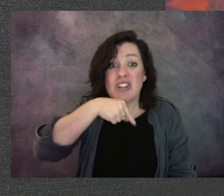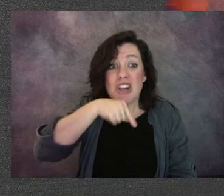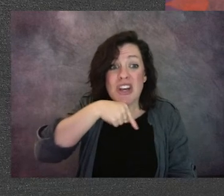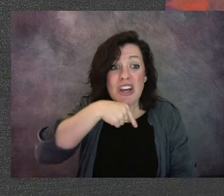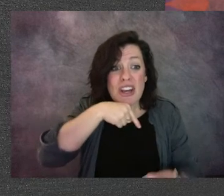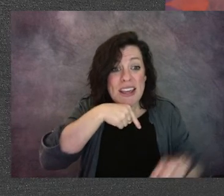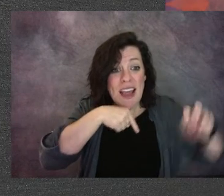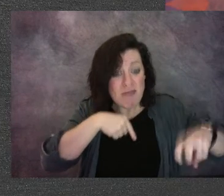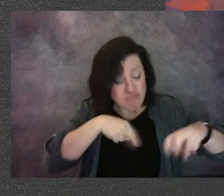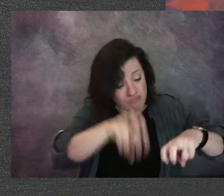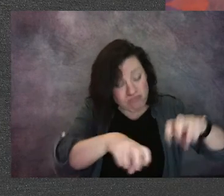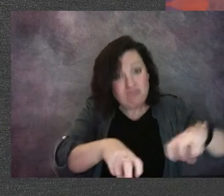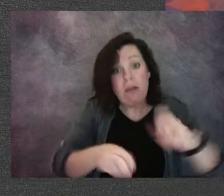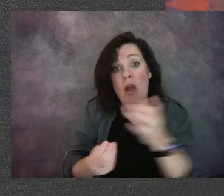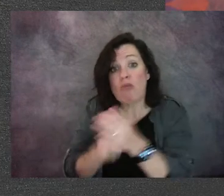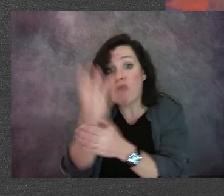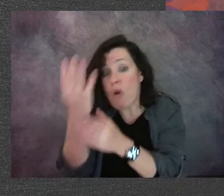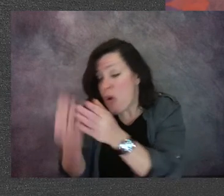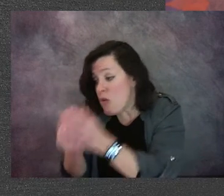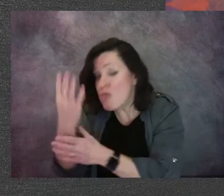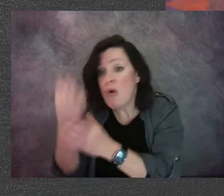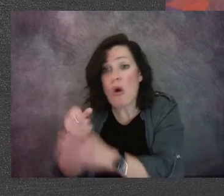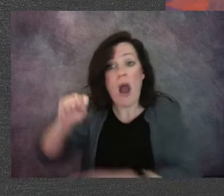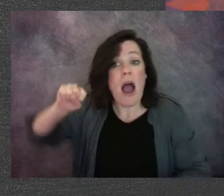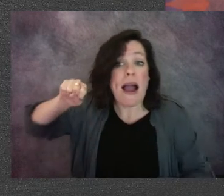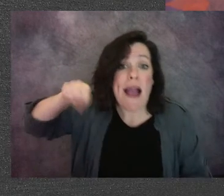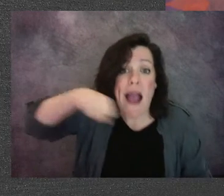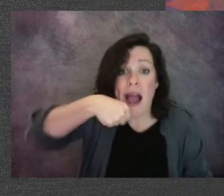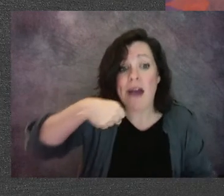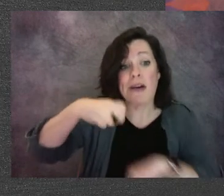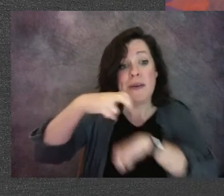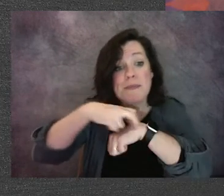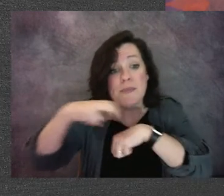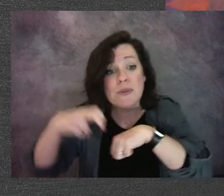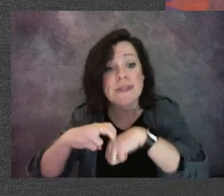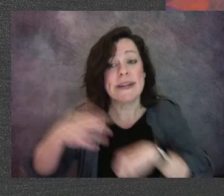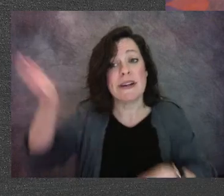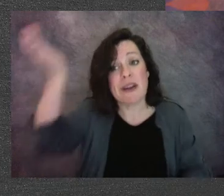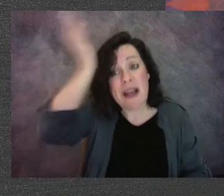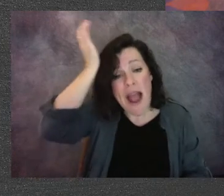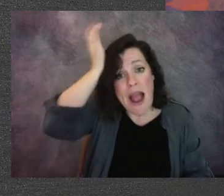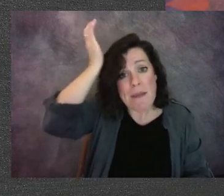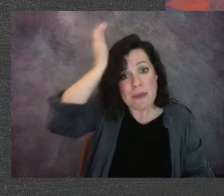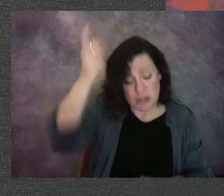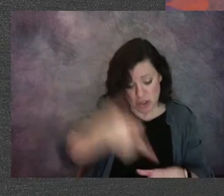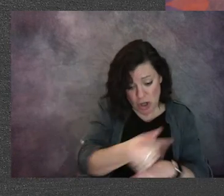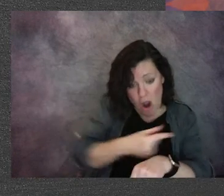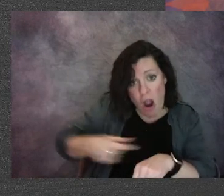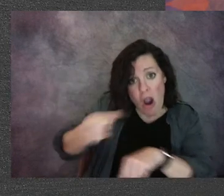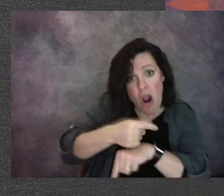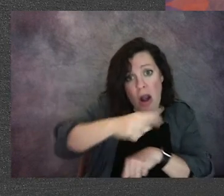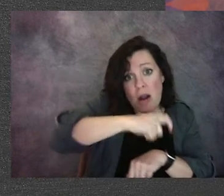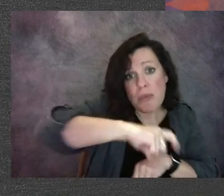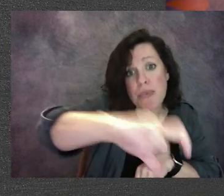Flew over the turkey, past the potatoes, carrots, and cabbages in rows.